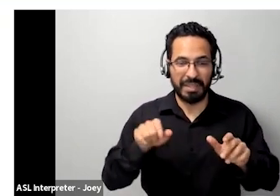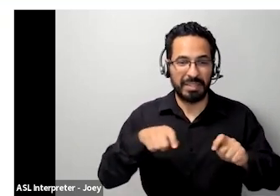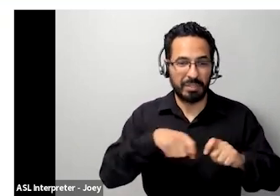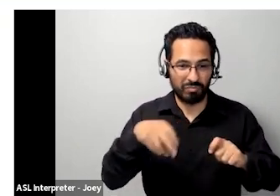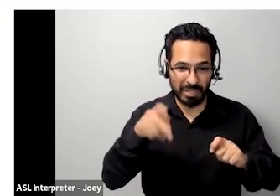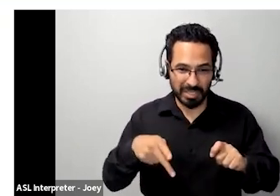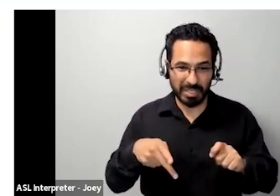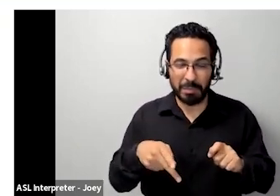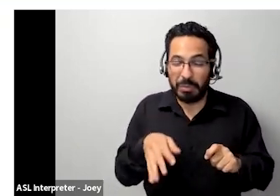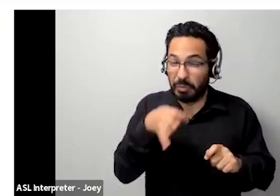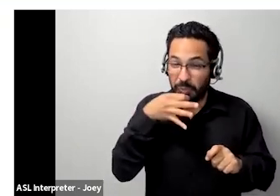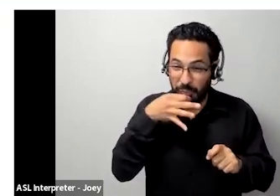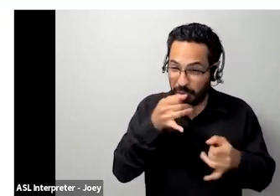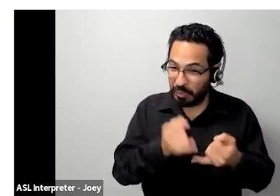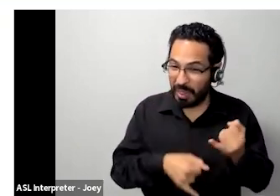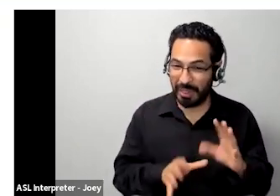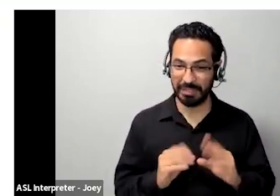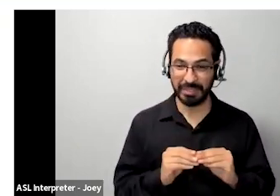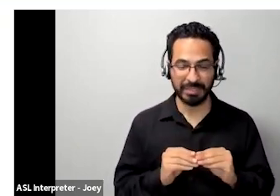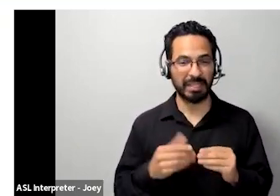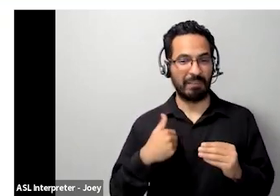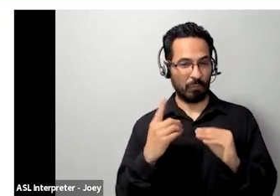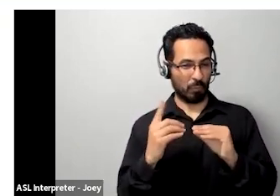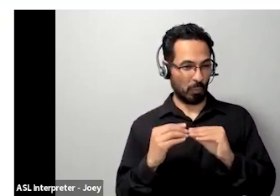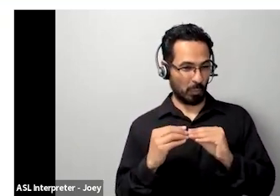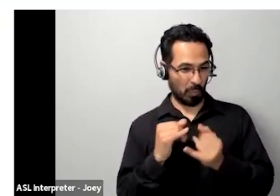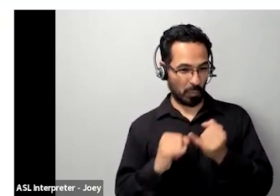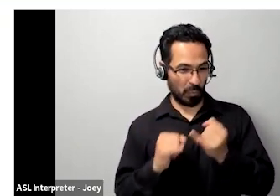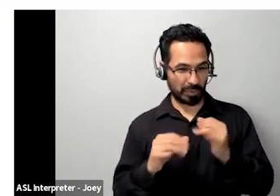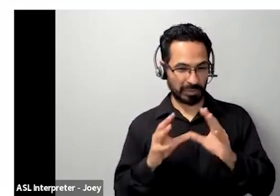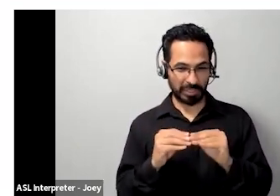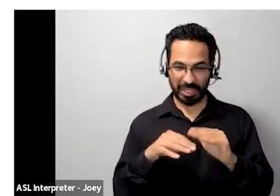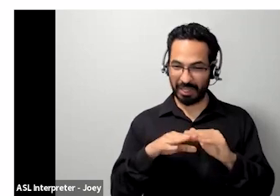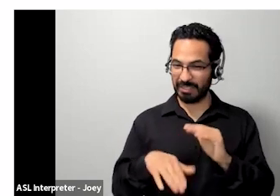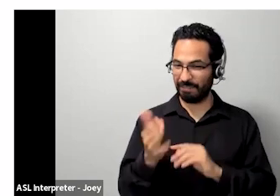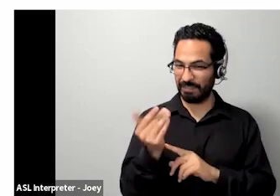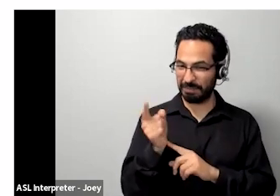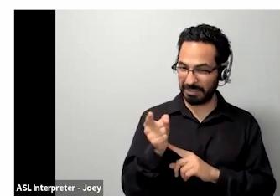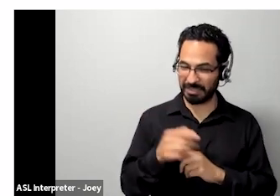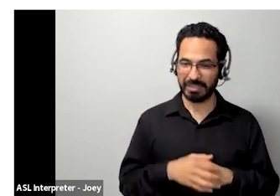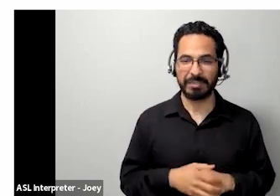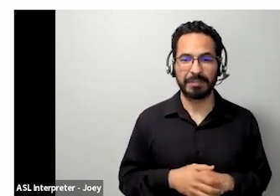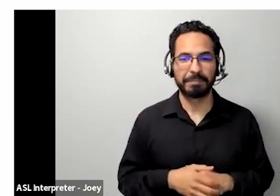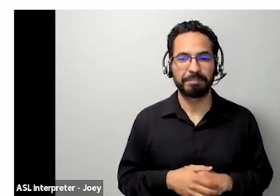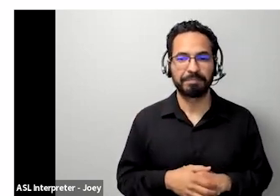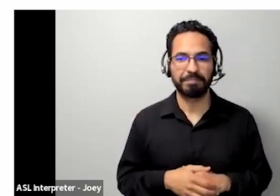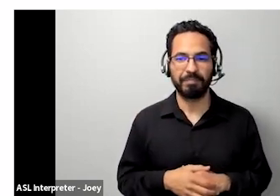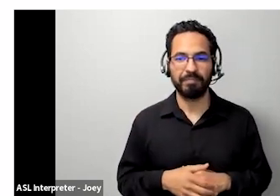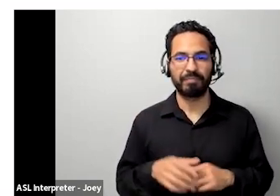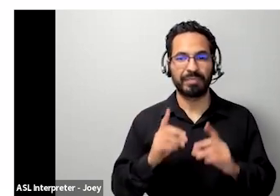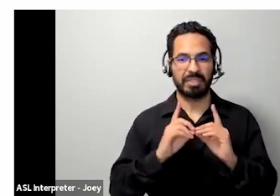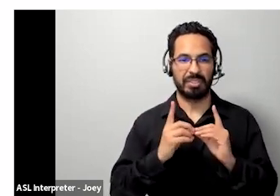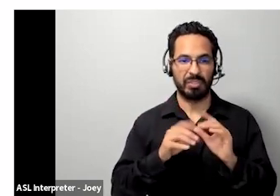our almost last session. We're coming up on our final session in less than 15 minutes. The